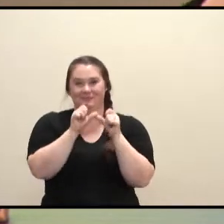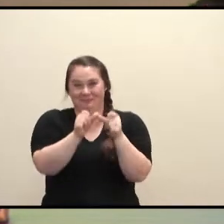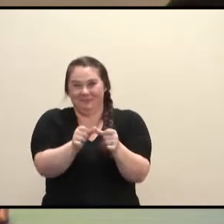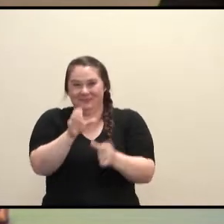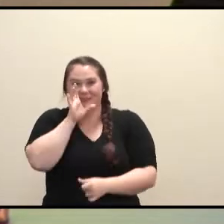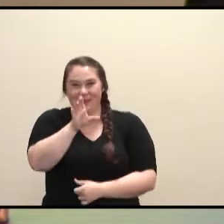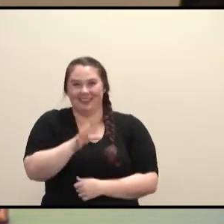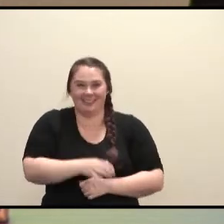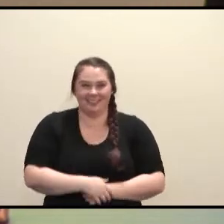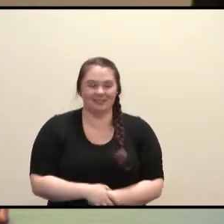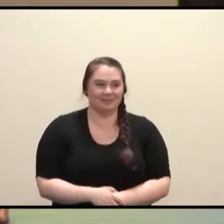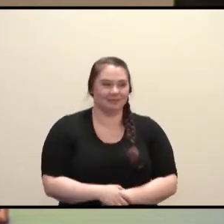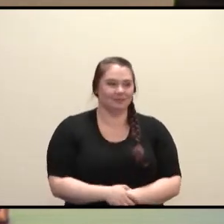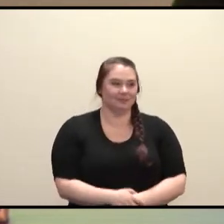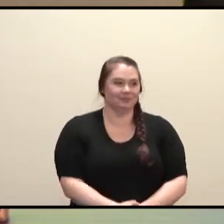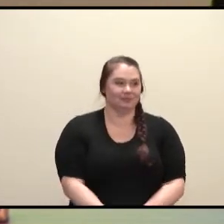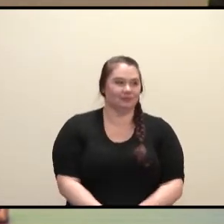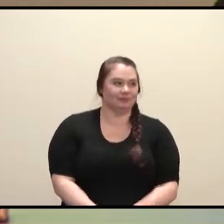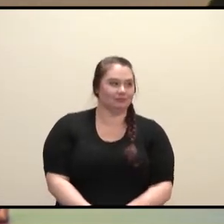continue.